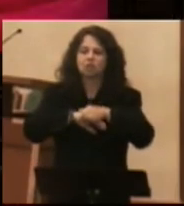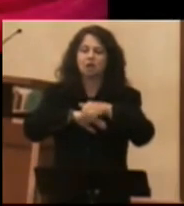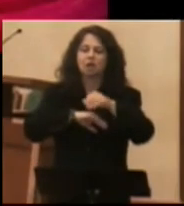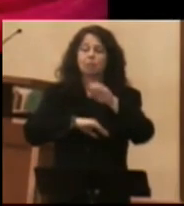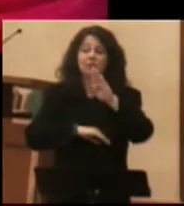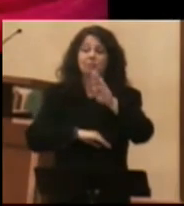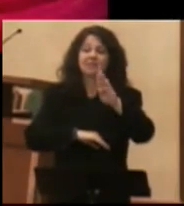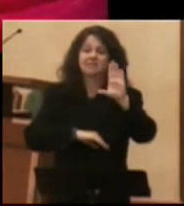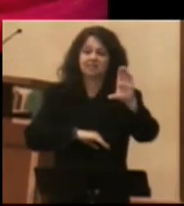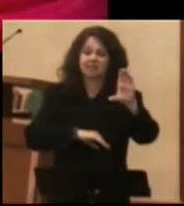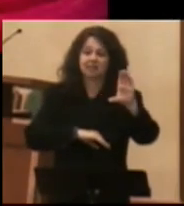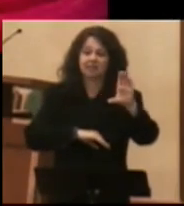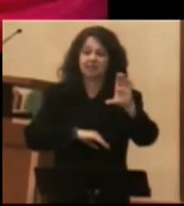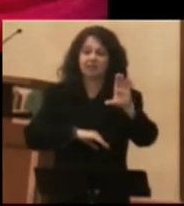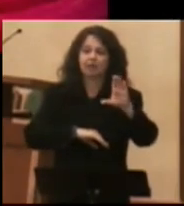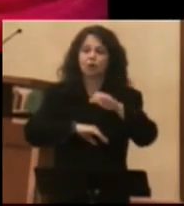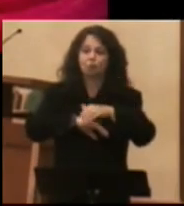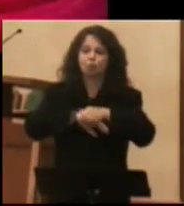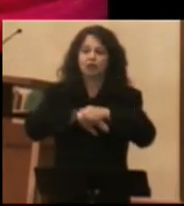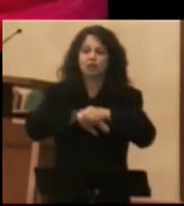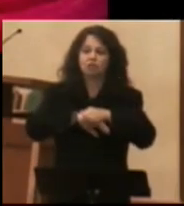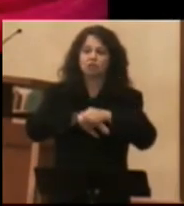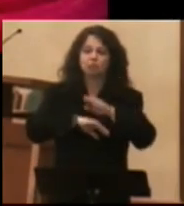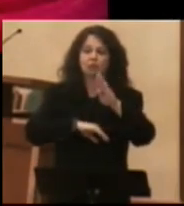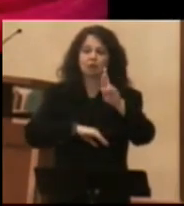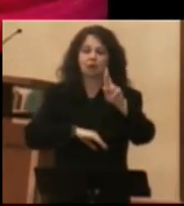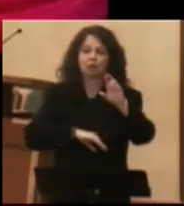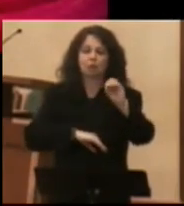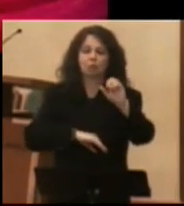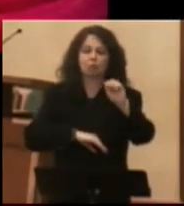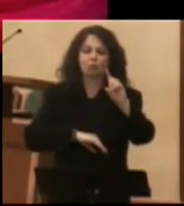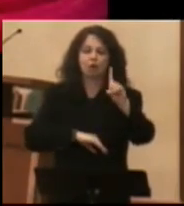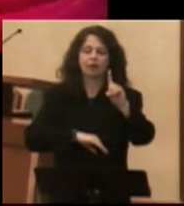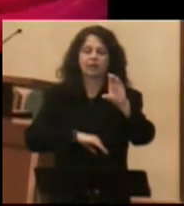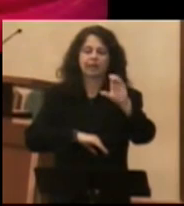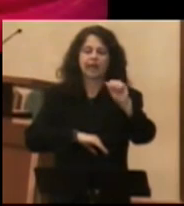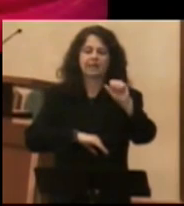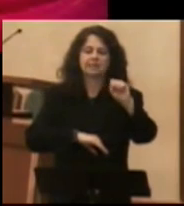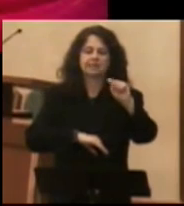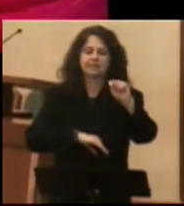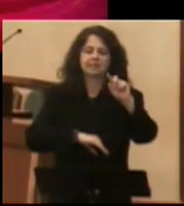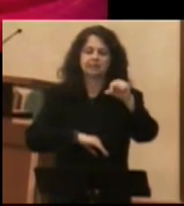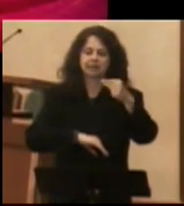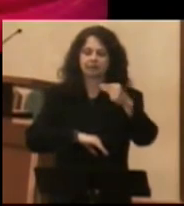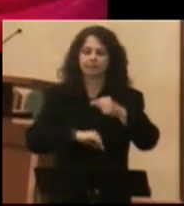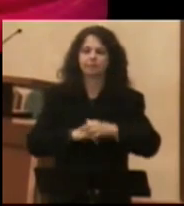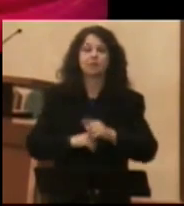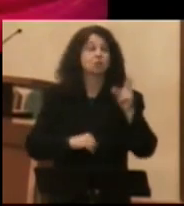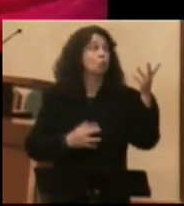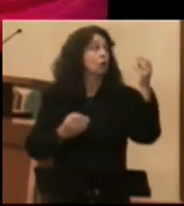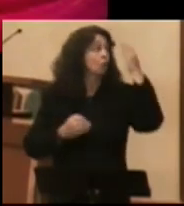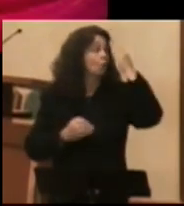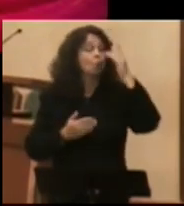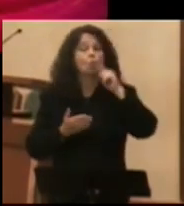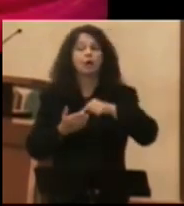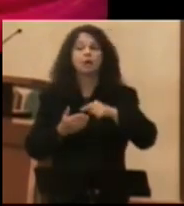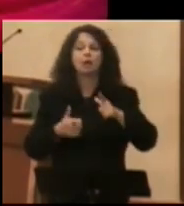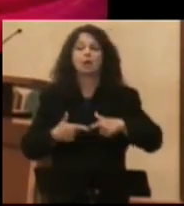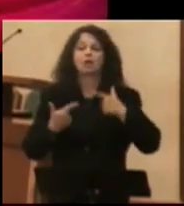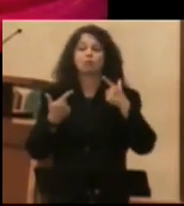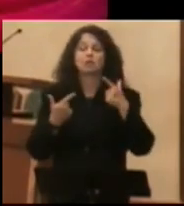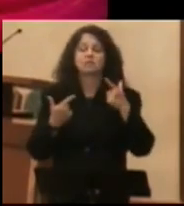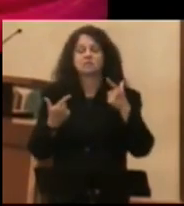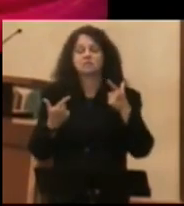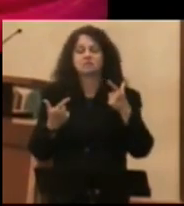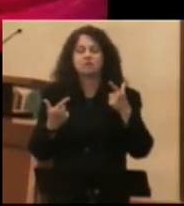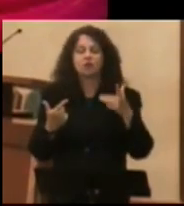BBC. Malala wanted people to know what life was like under the Taliban in